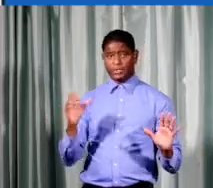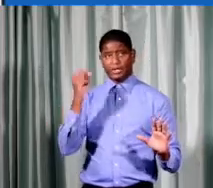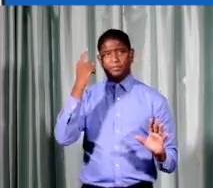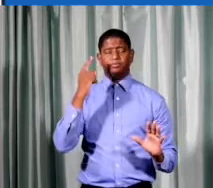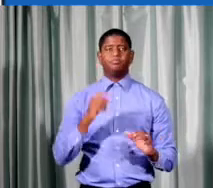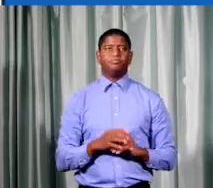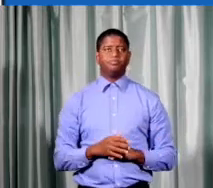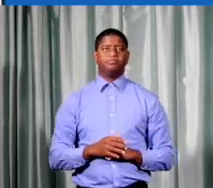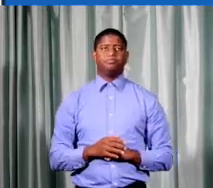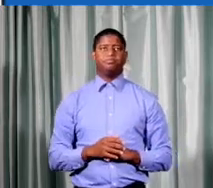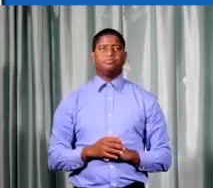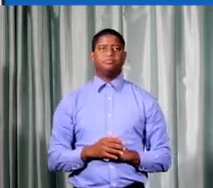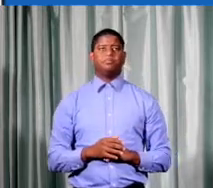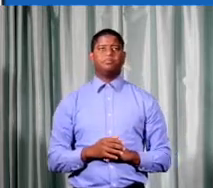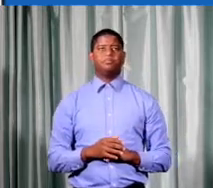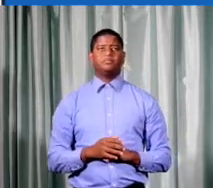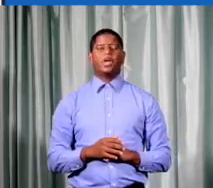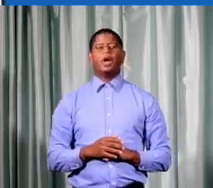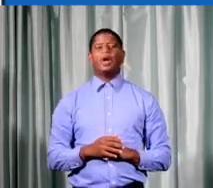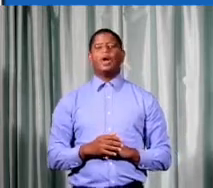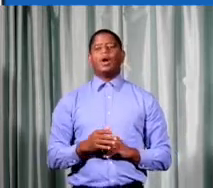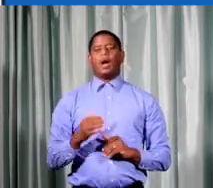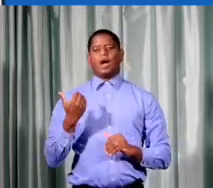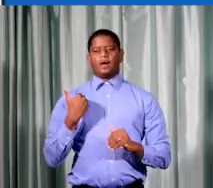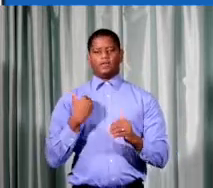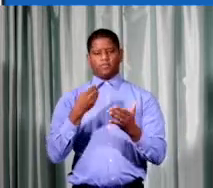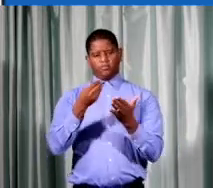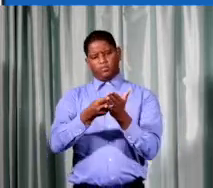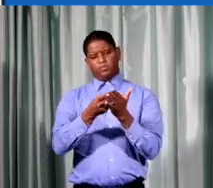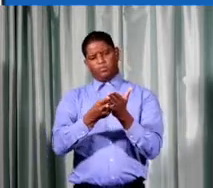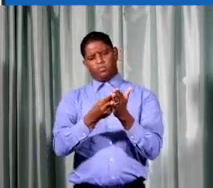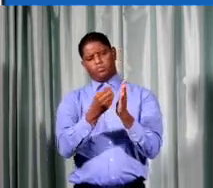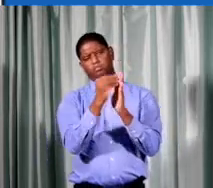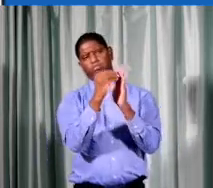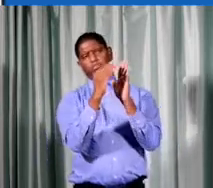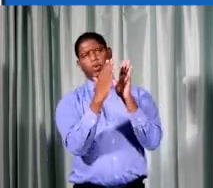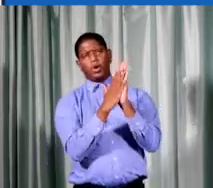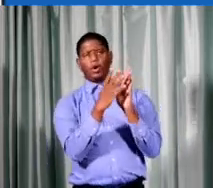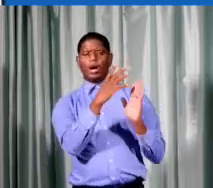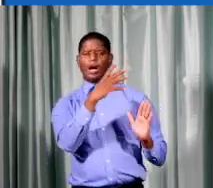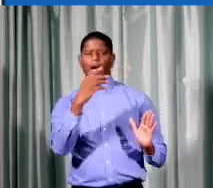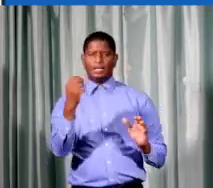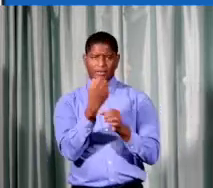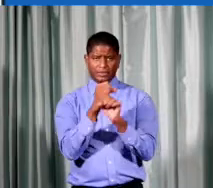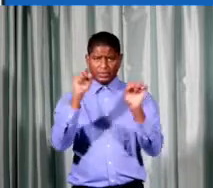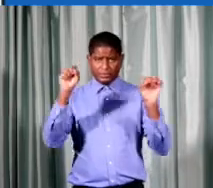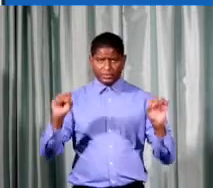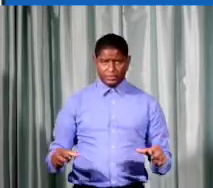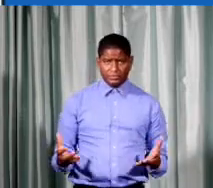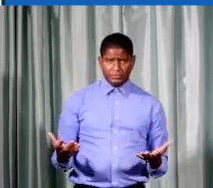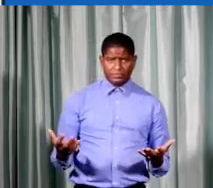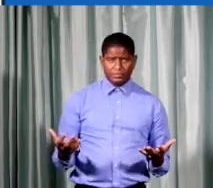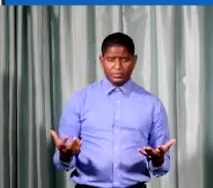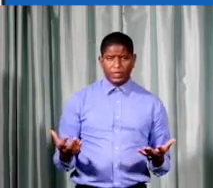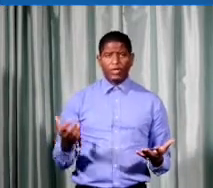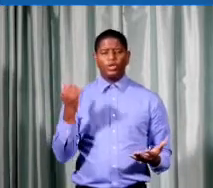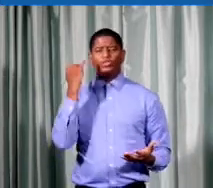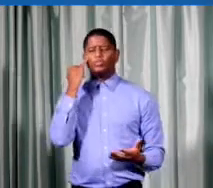The accounting system, just to explain it, because you would hear these terms if you're talking to somebody doing your